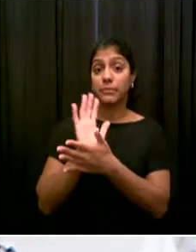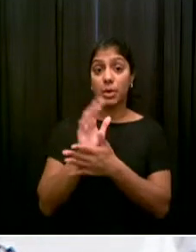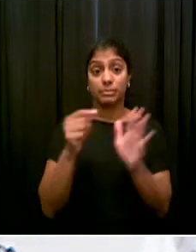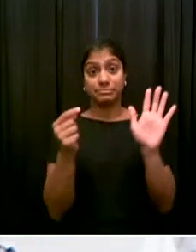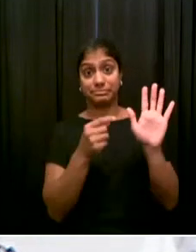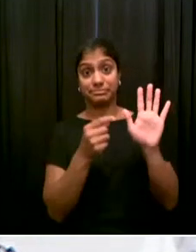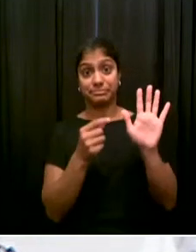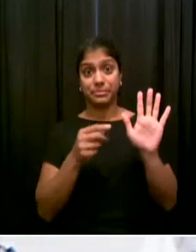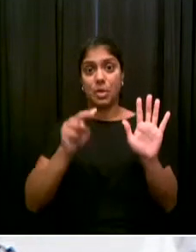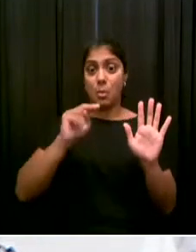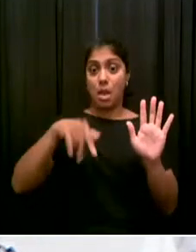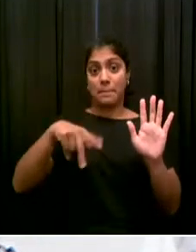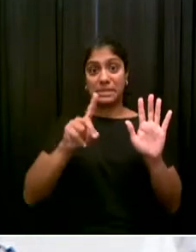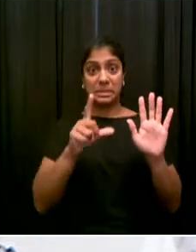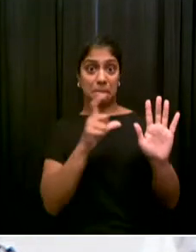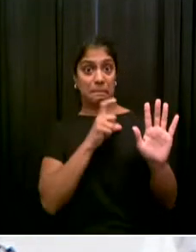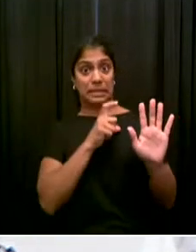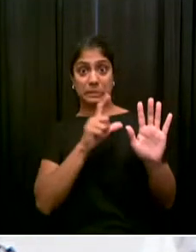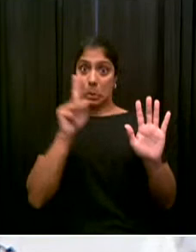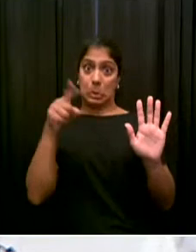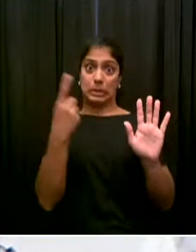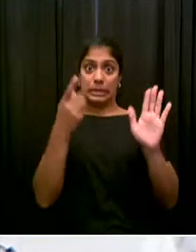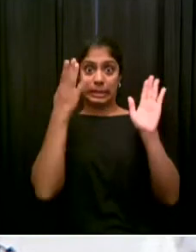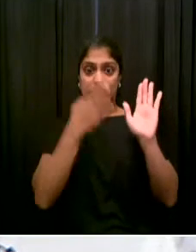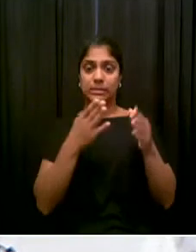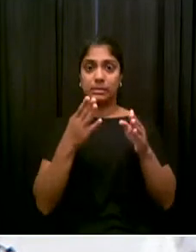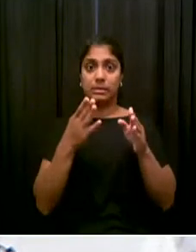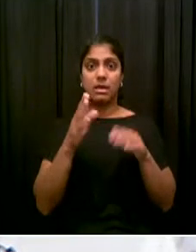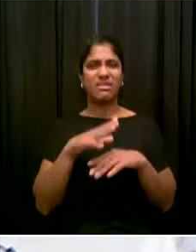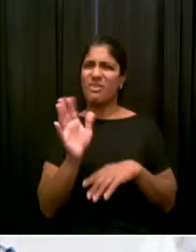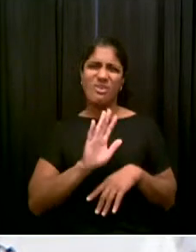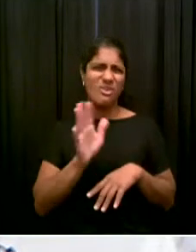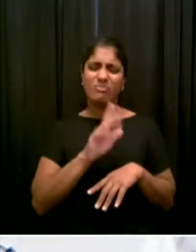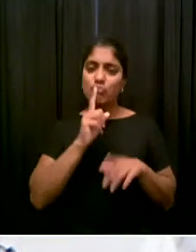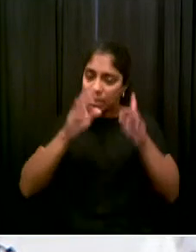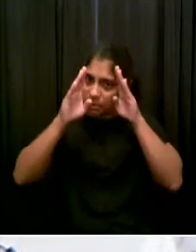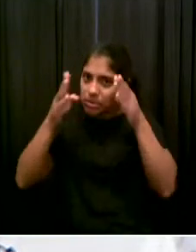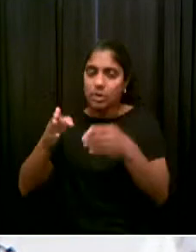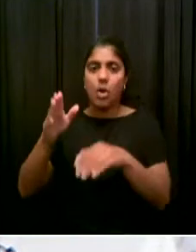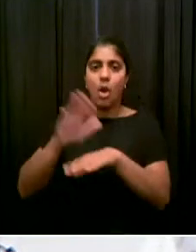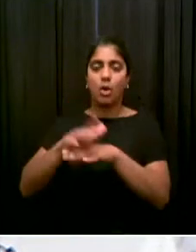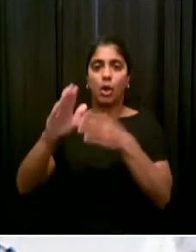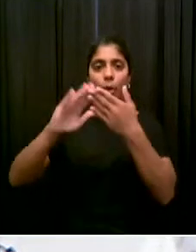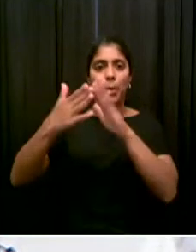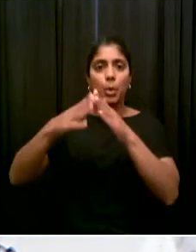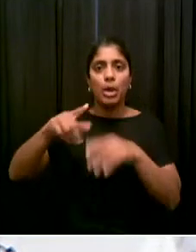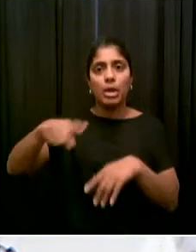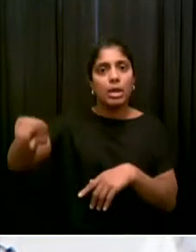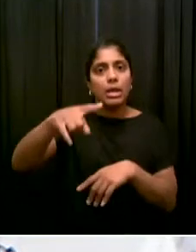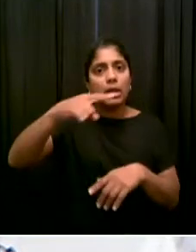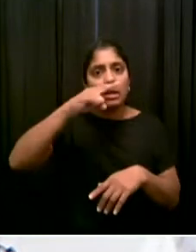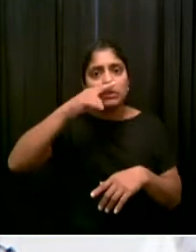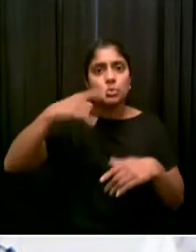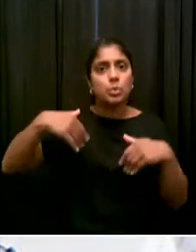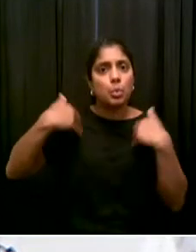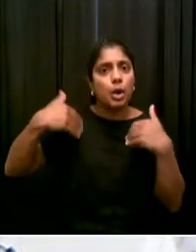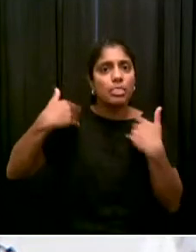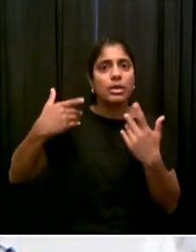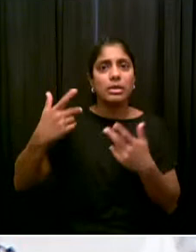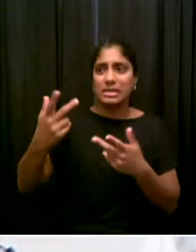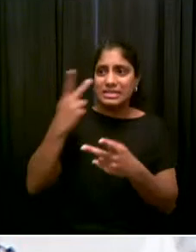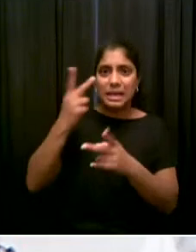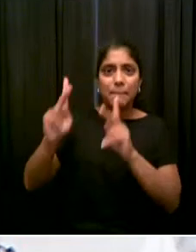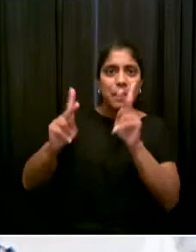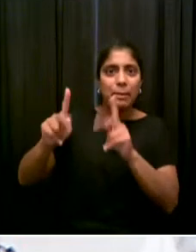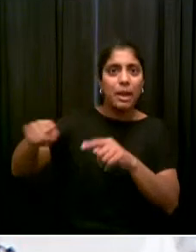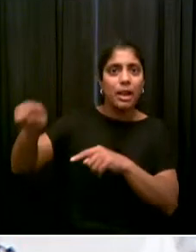groups, it's with, as Chauncey Parker said, redirecting asset forfeiture money, taking money out of our own budget, working